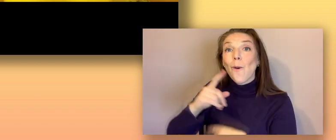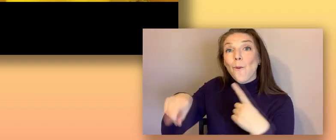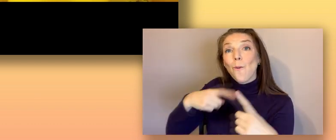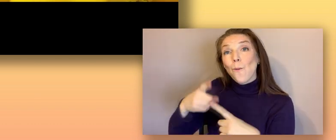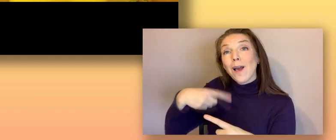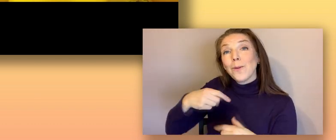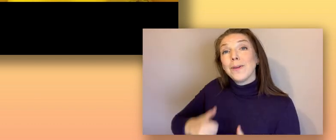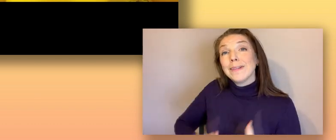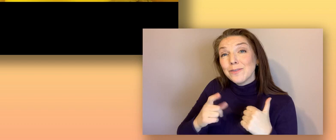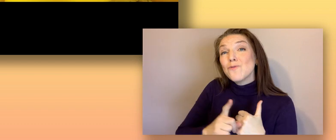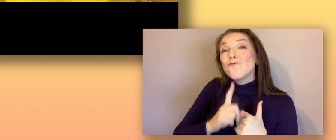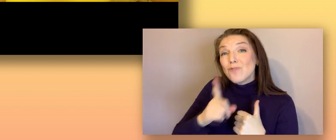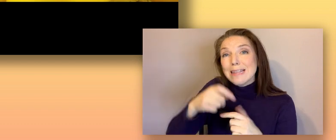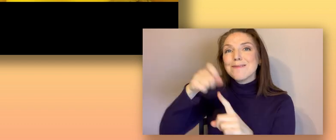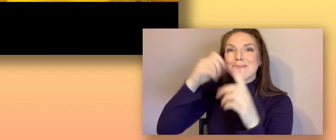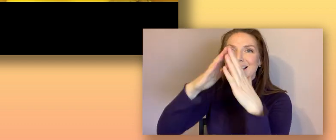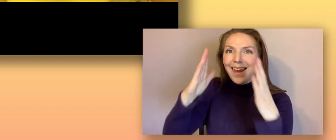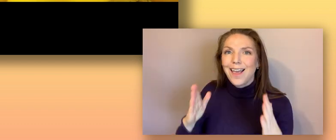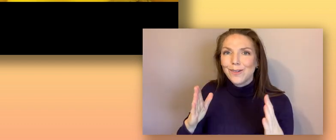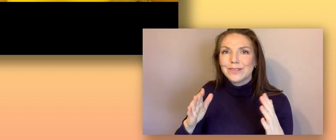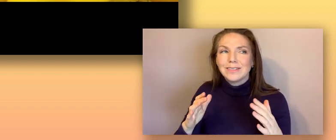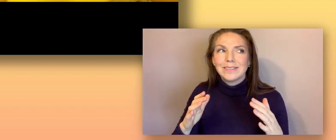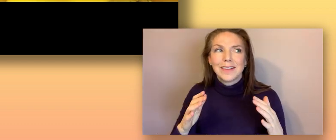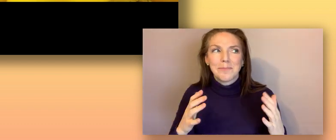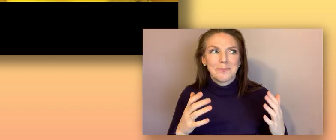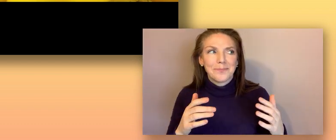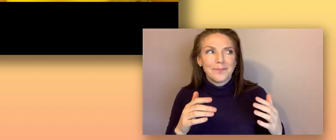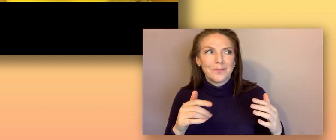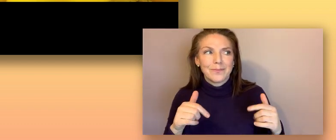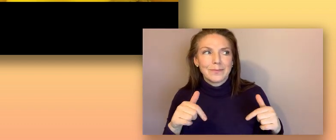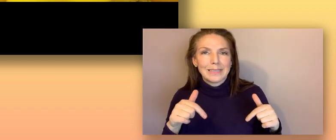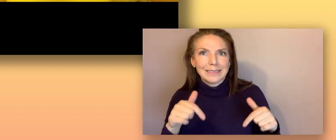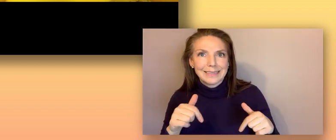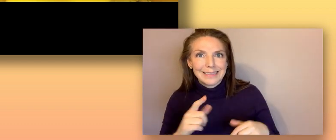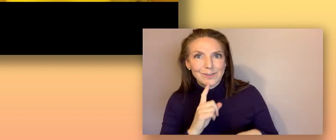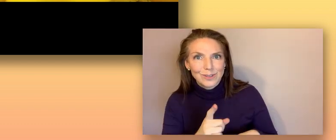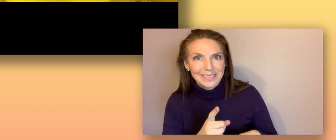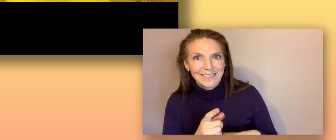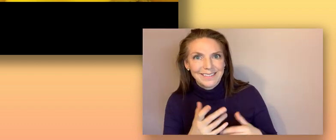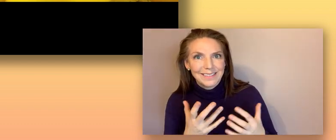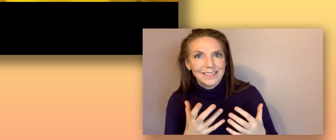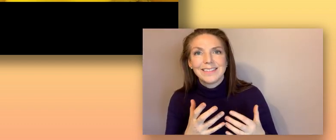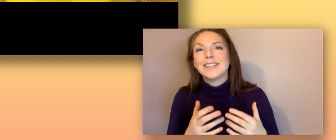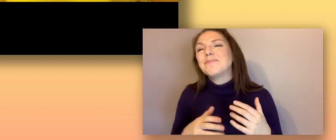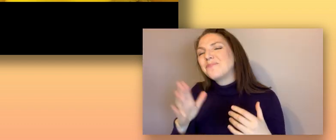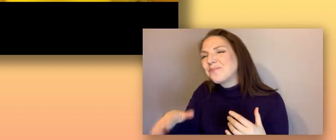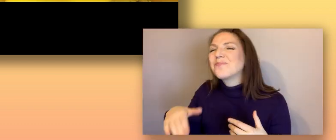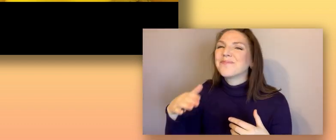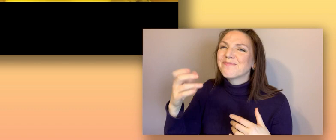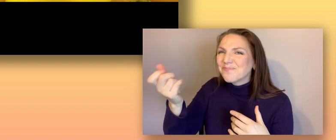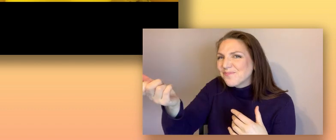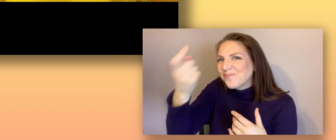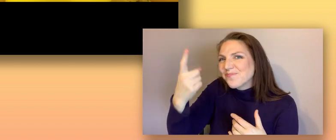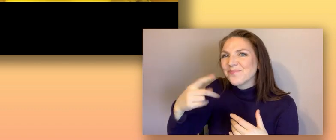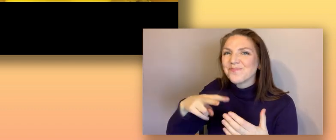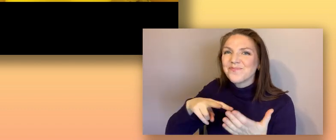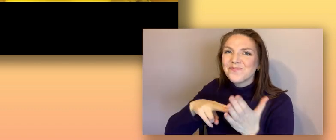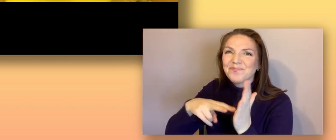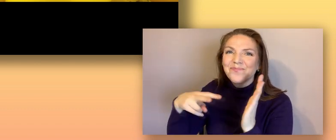we live in a real banana house. This is real. You know what I